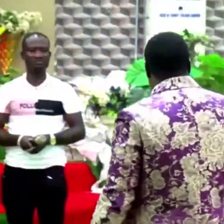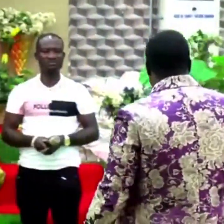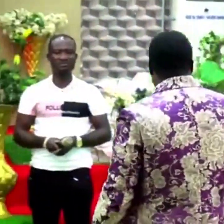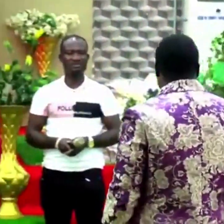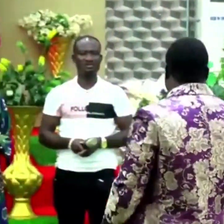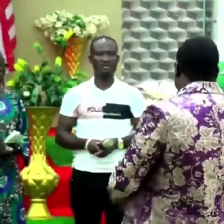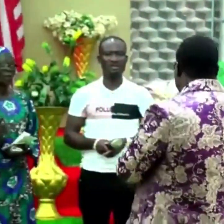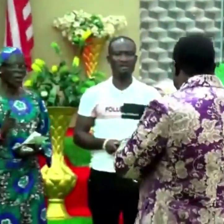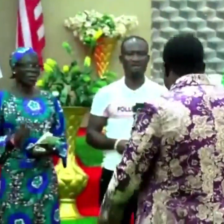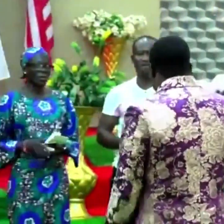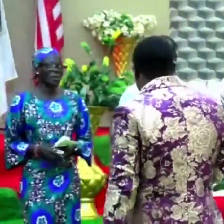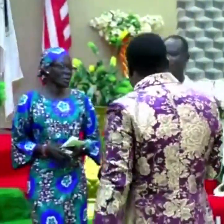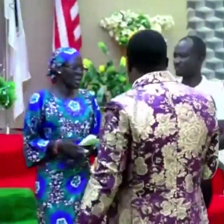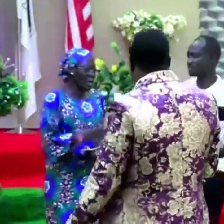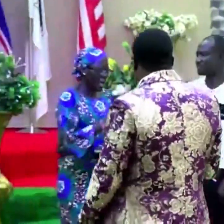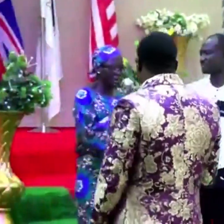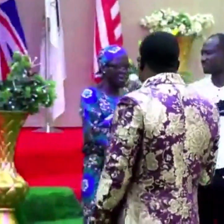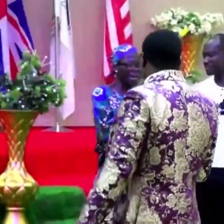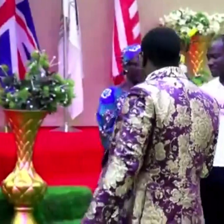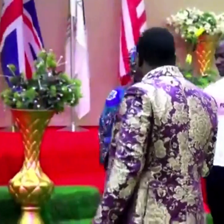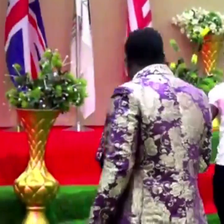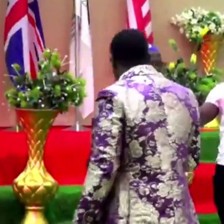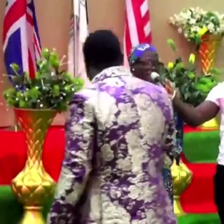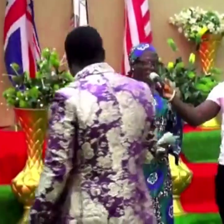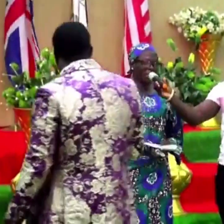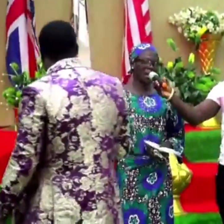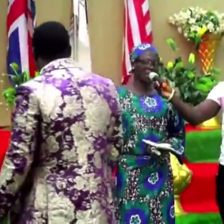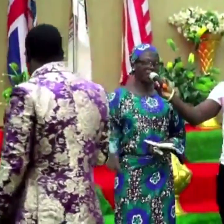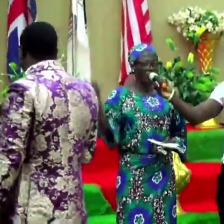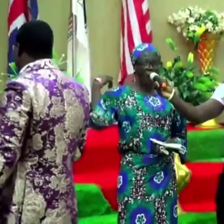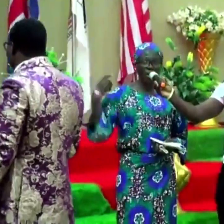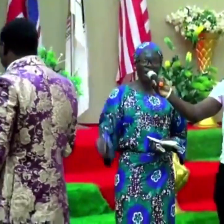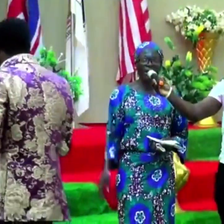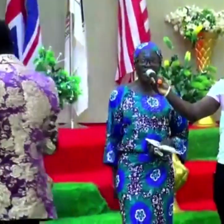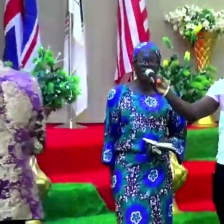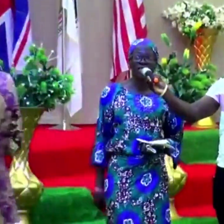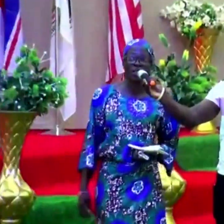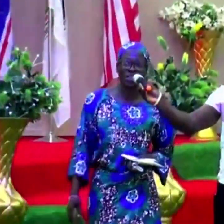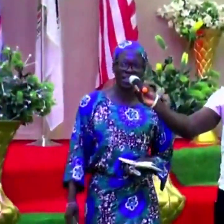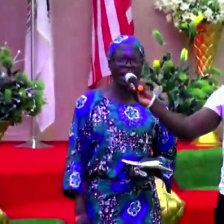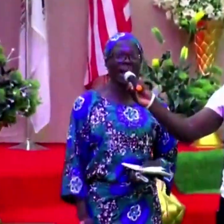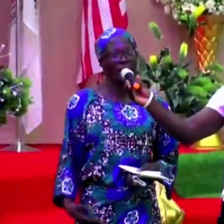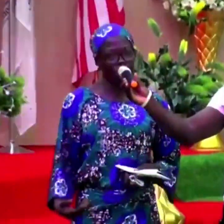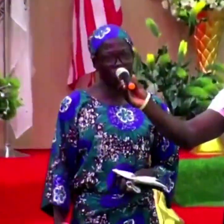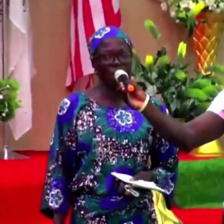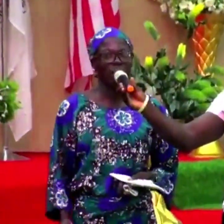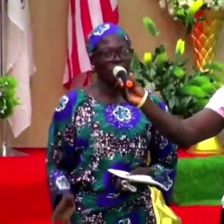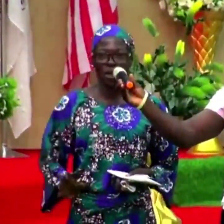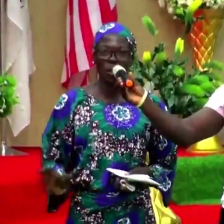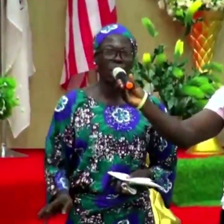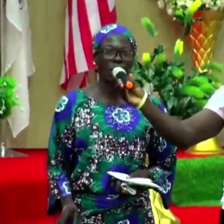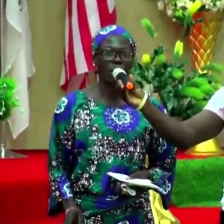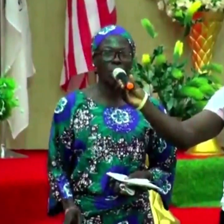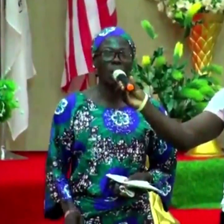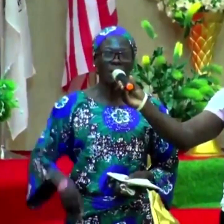Now tell me what is impossible for God. Any last week, but any week castle, upper week, any castle 800 naira. Moson,